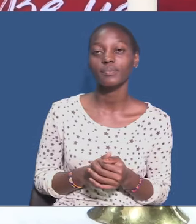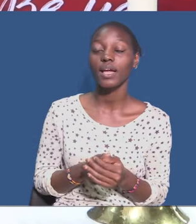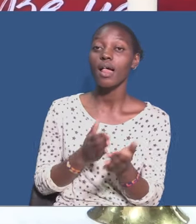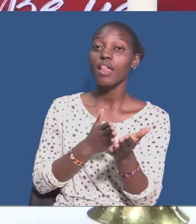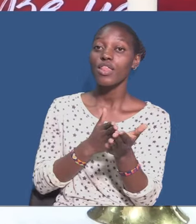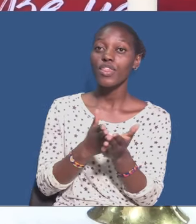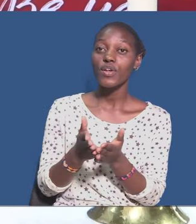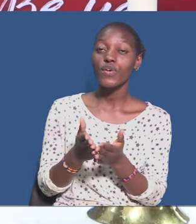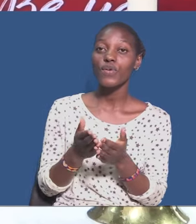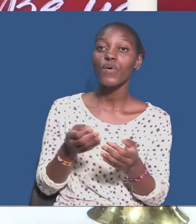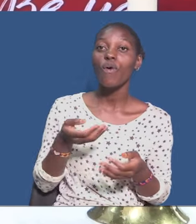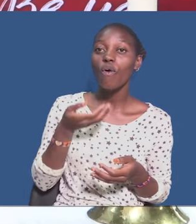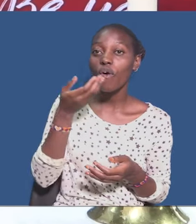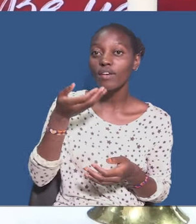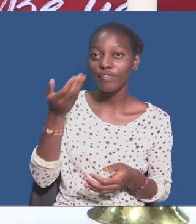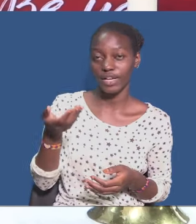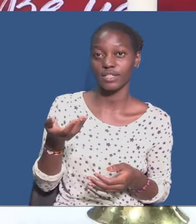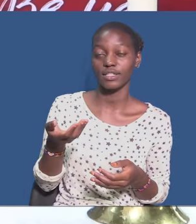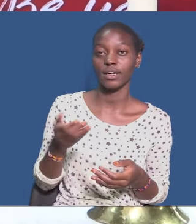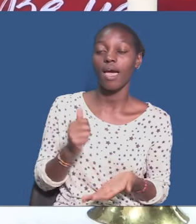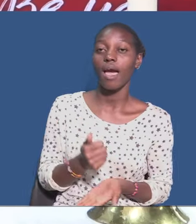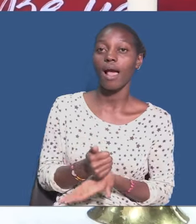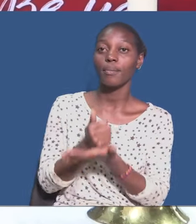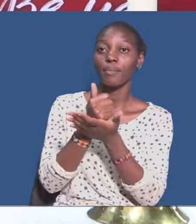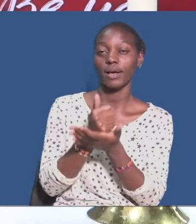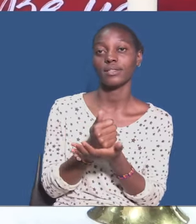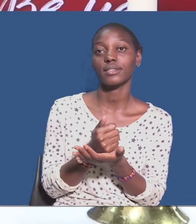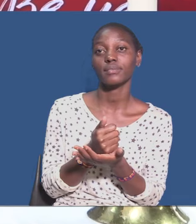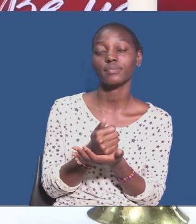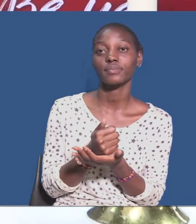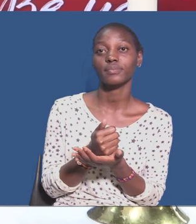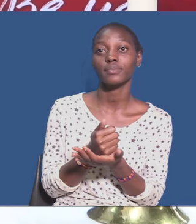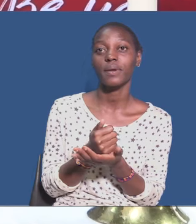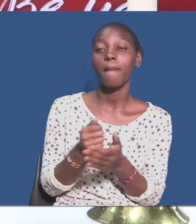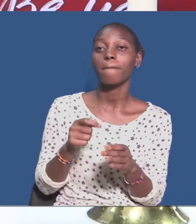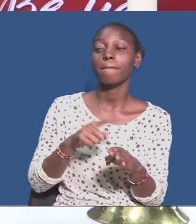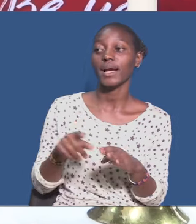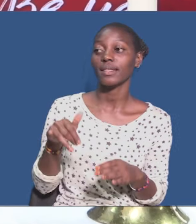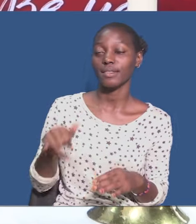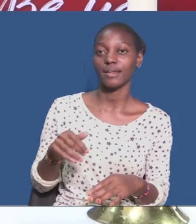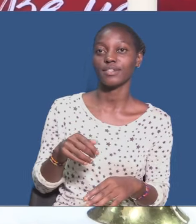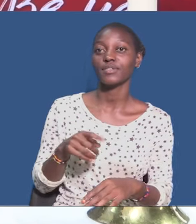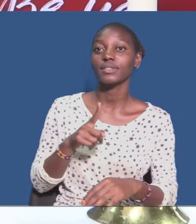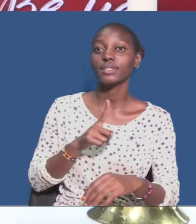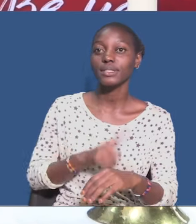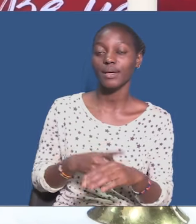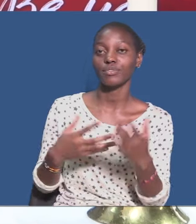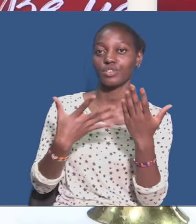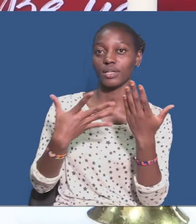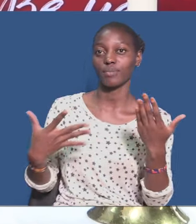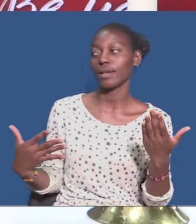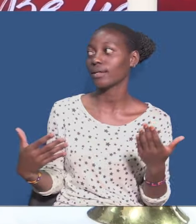through confession, renews you constantly by his one-time shed blood.